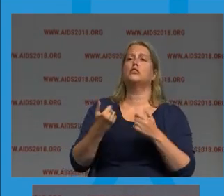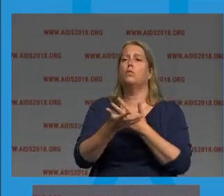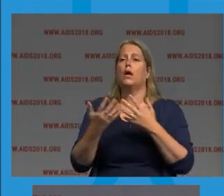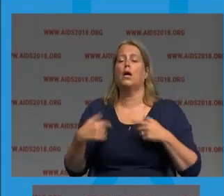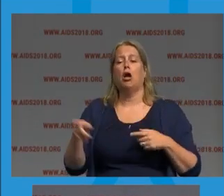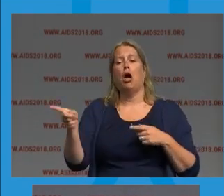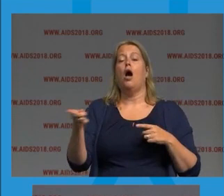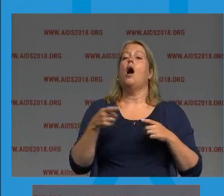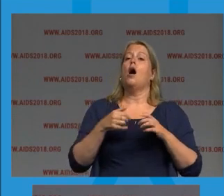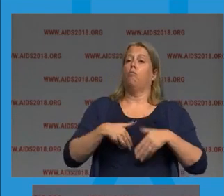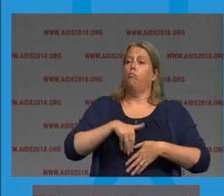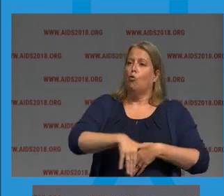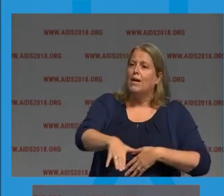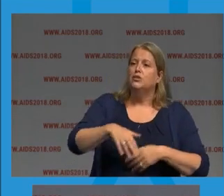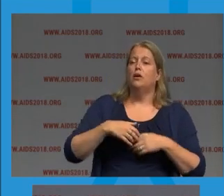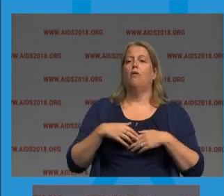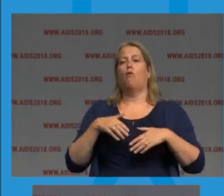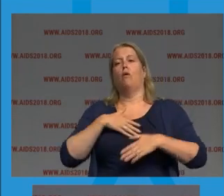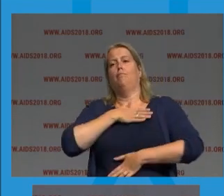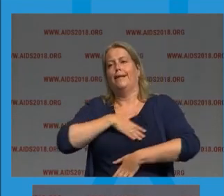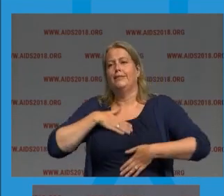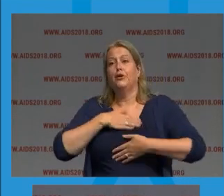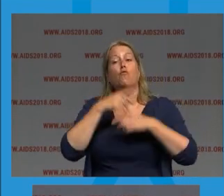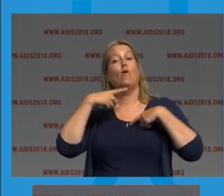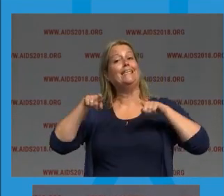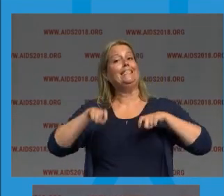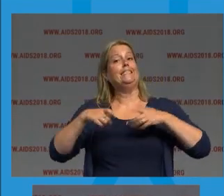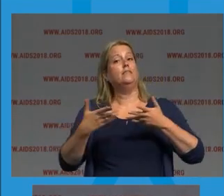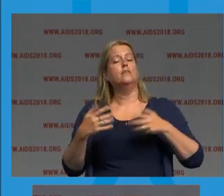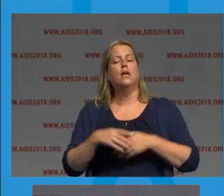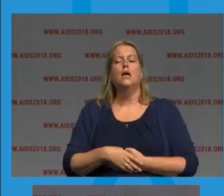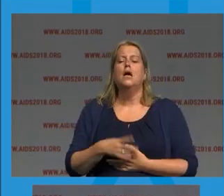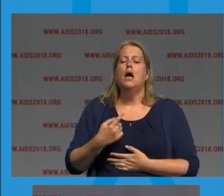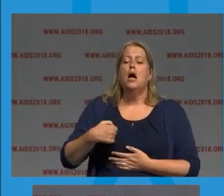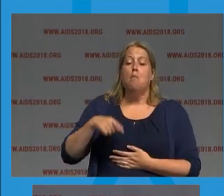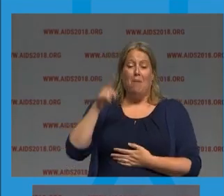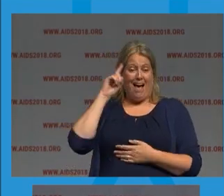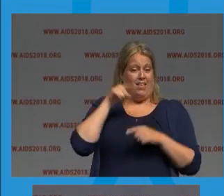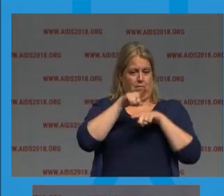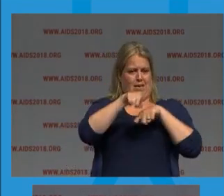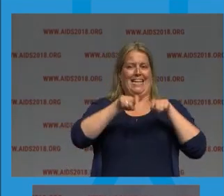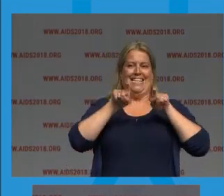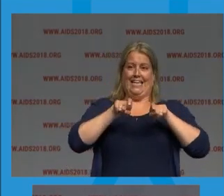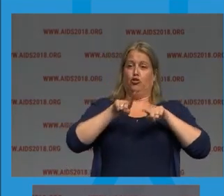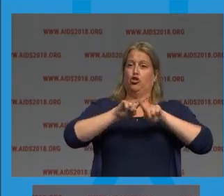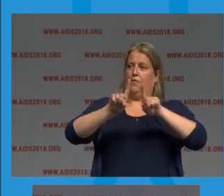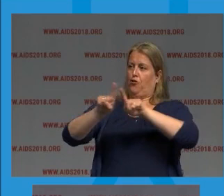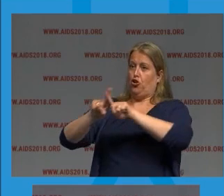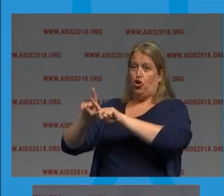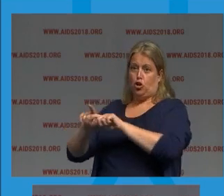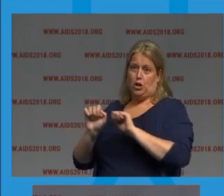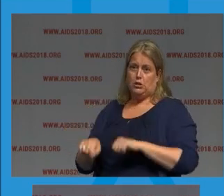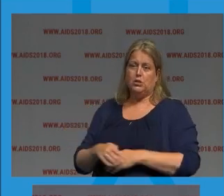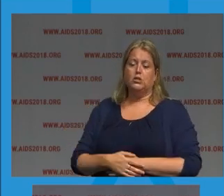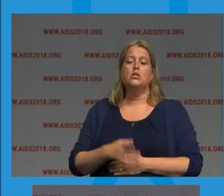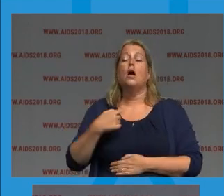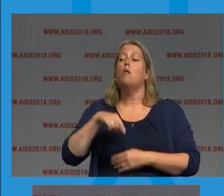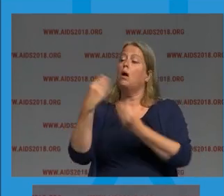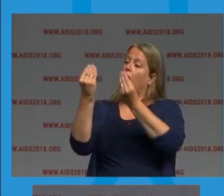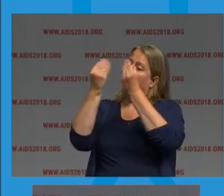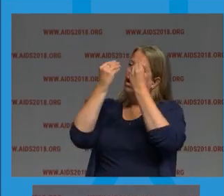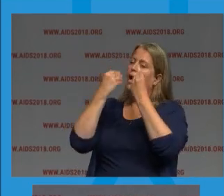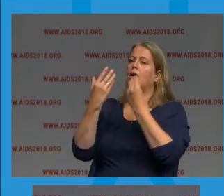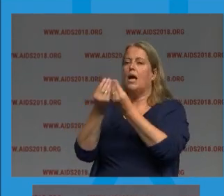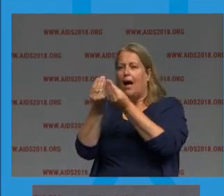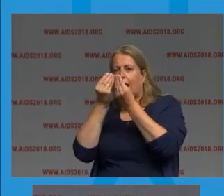for pleasure, and for need. And I think really what does differ is needs differ, access to appropriate education and